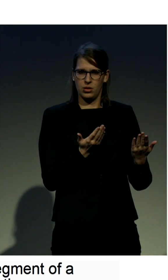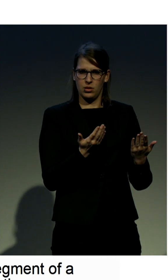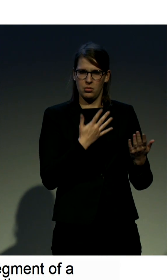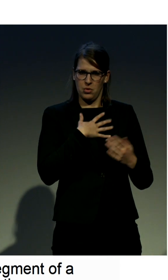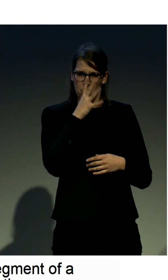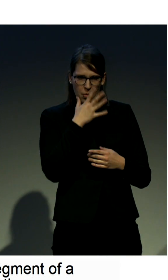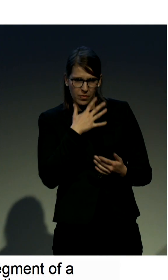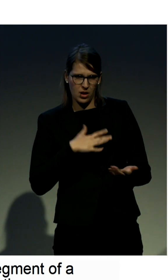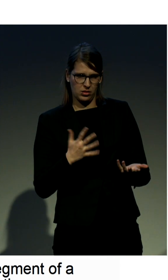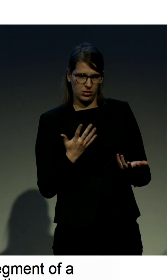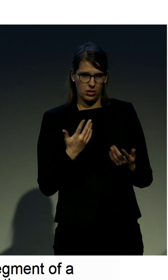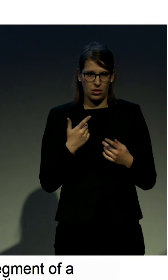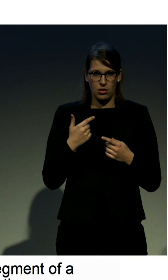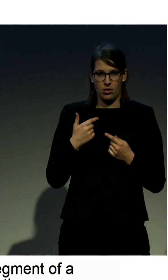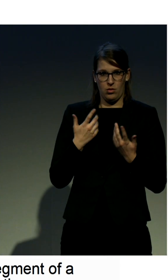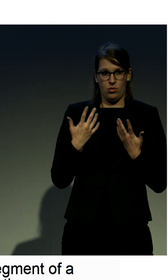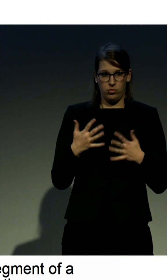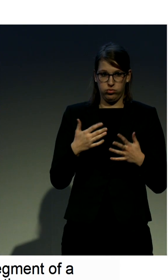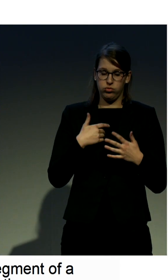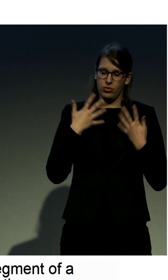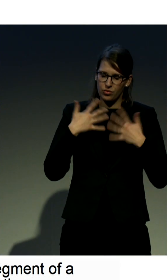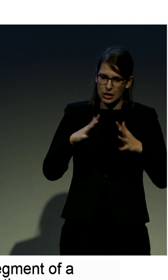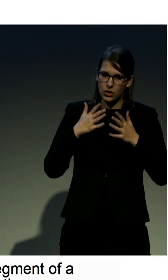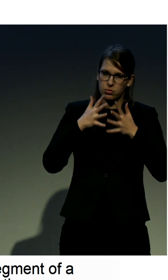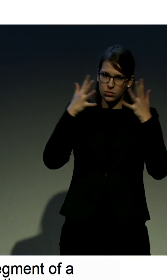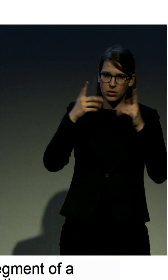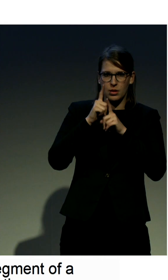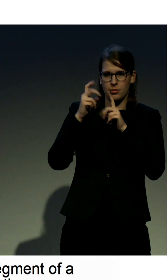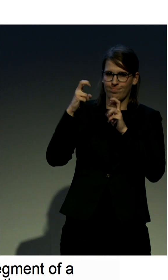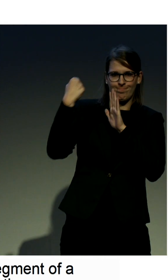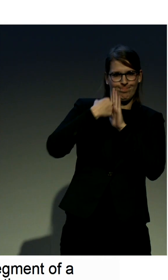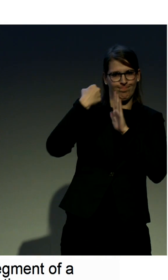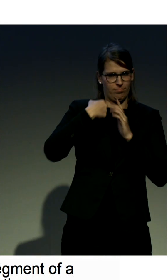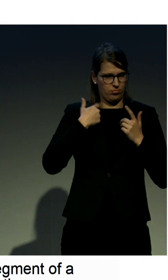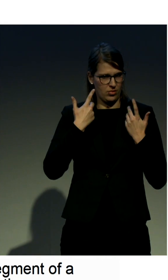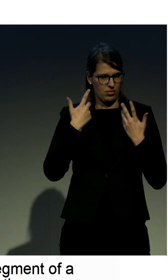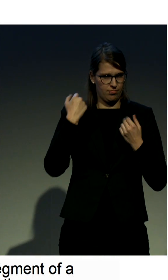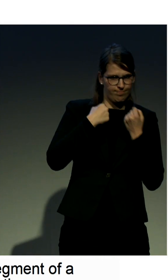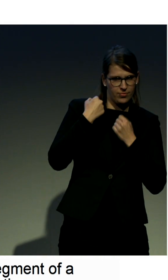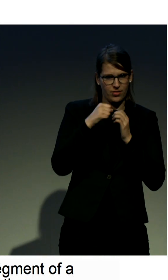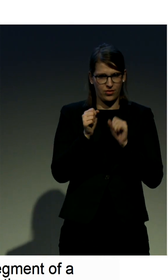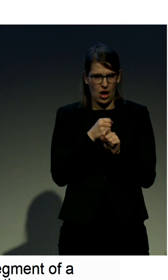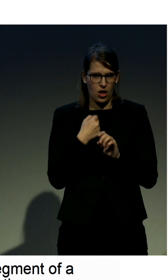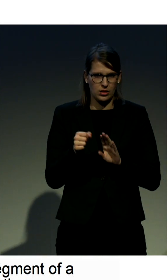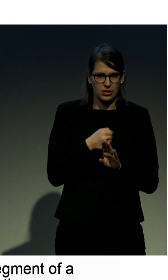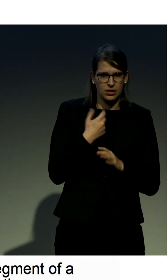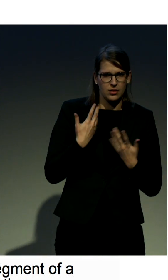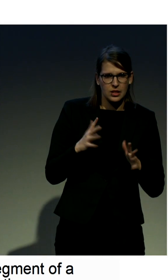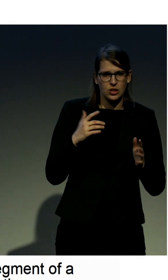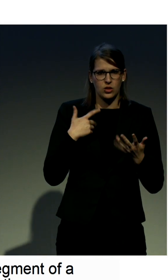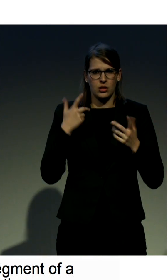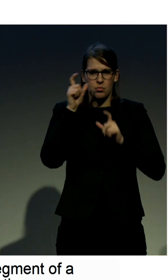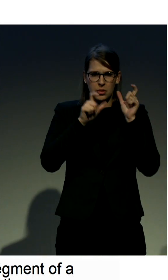There was a time he pushed me on a flight of stairs in a wheelchair. But thank God the wheelchair went and